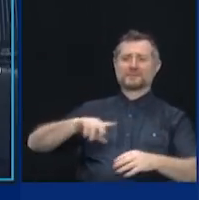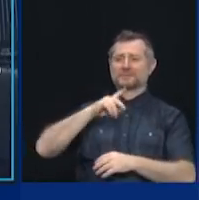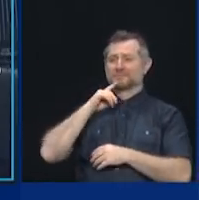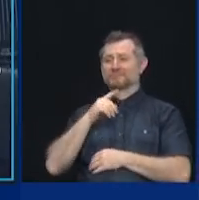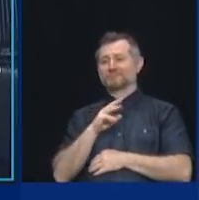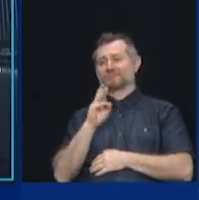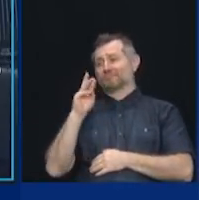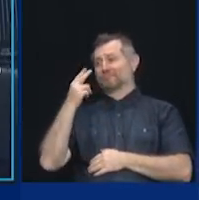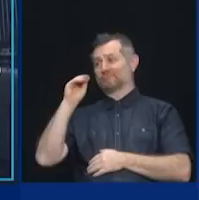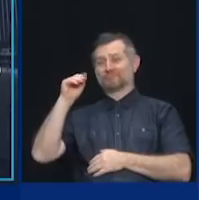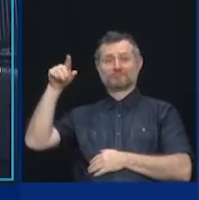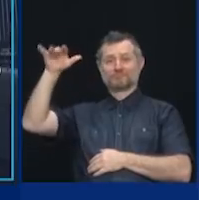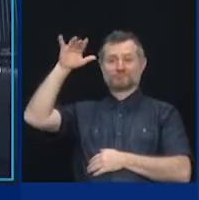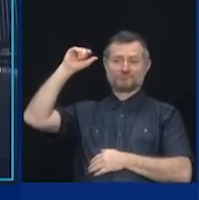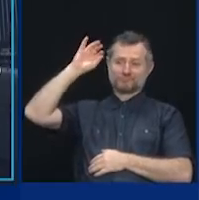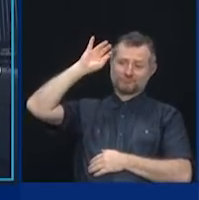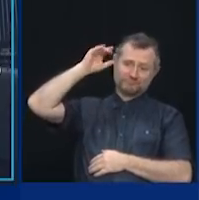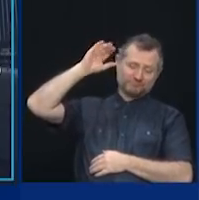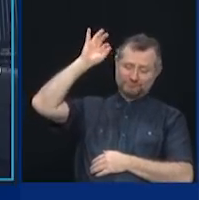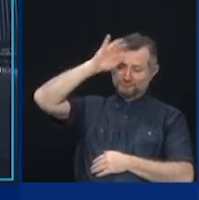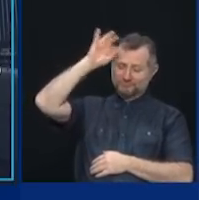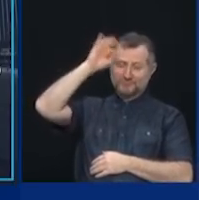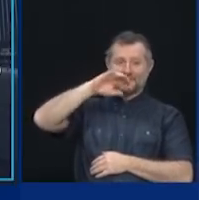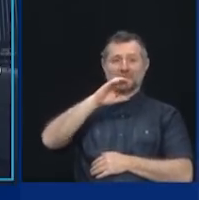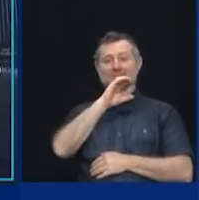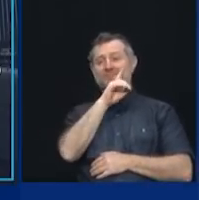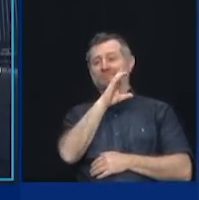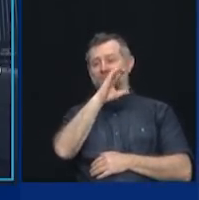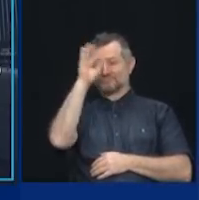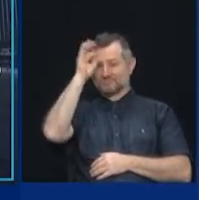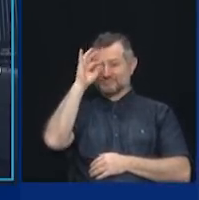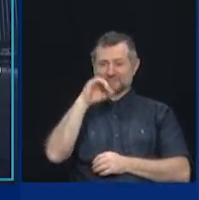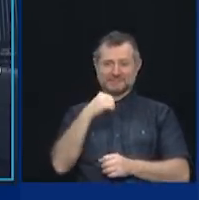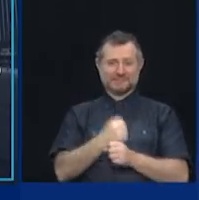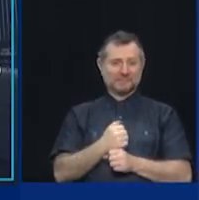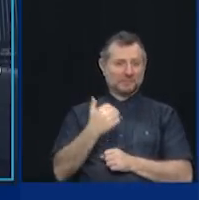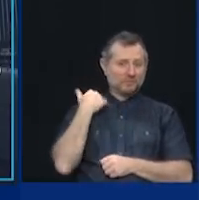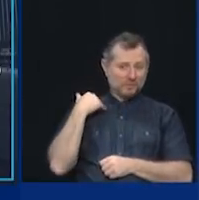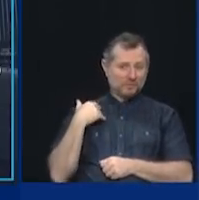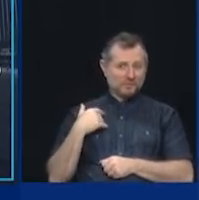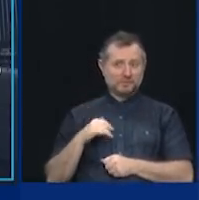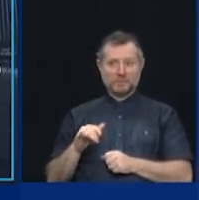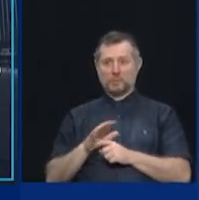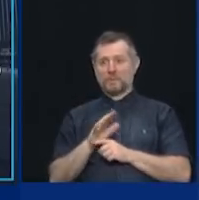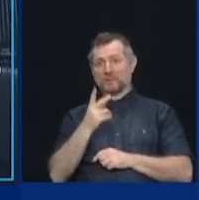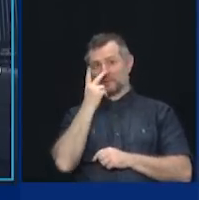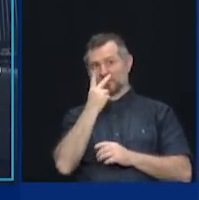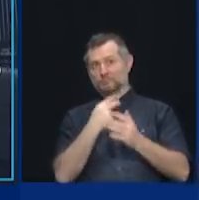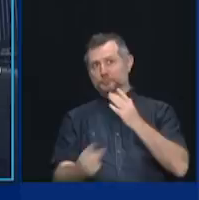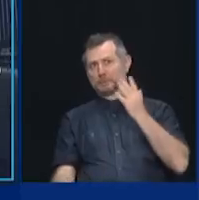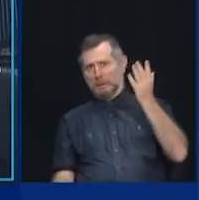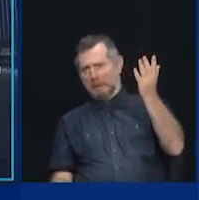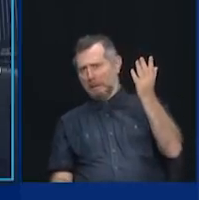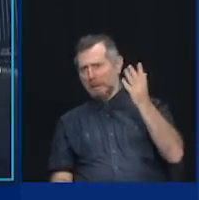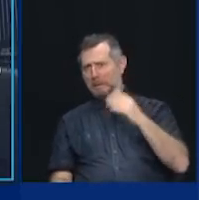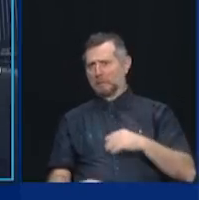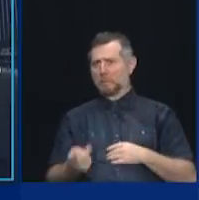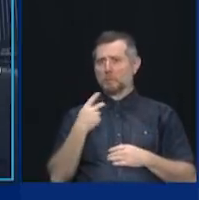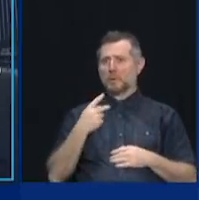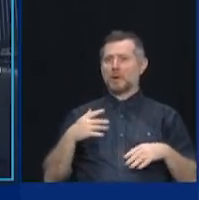CDC. 10 years ago, the movie predicted everything. We didn't learn. We didn't